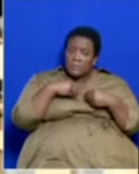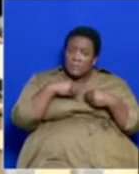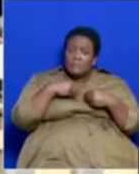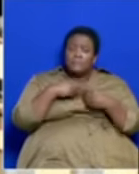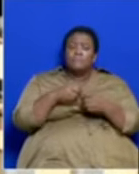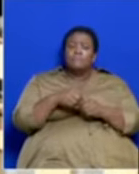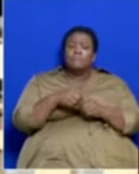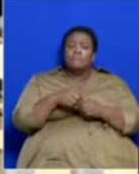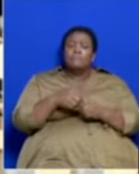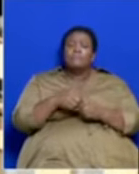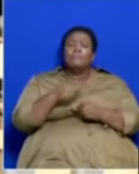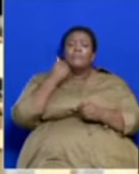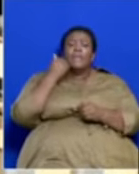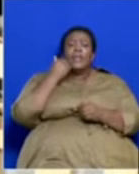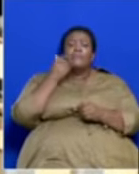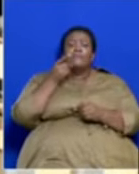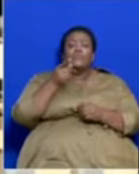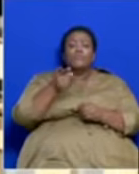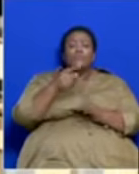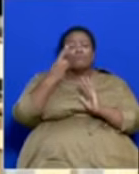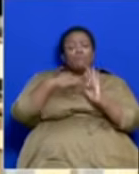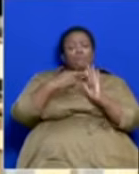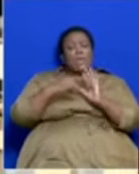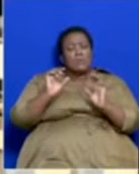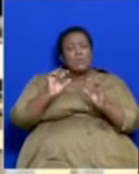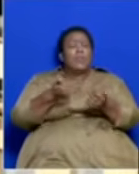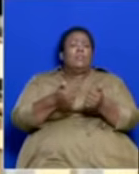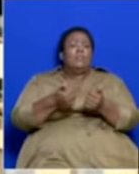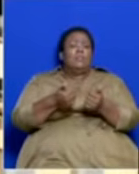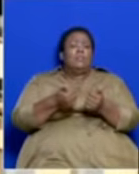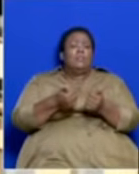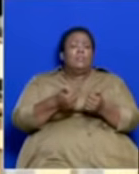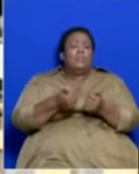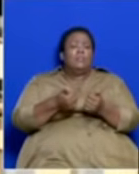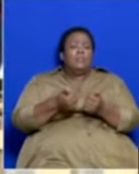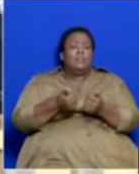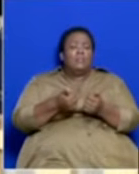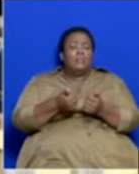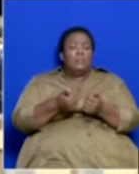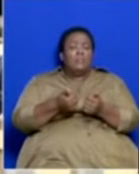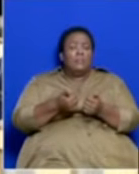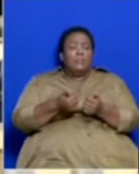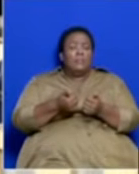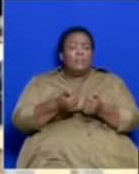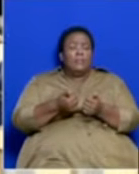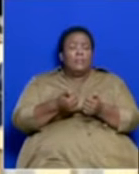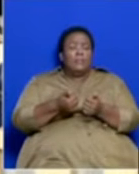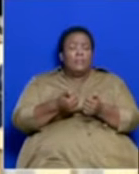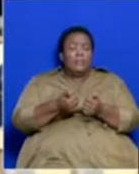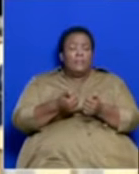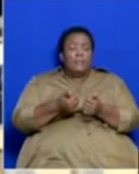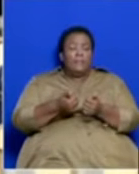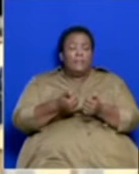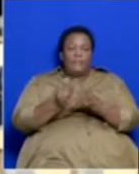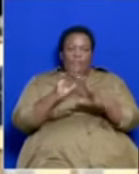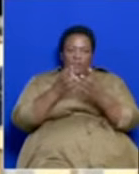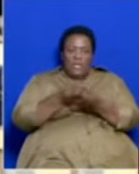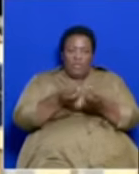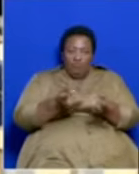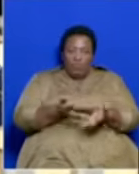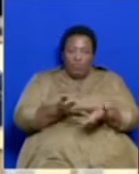read it correctly, if what you're telling us is in fact what it is, then it's a major